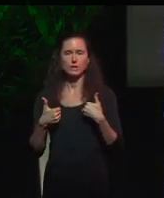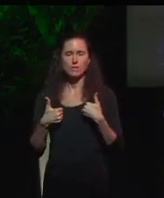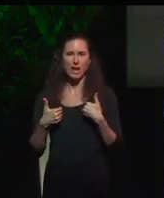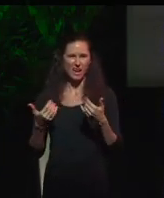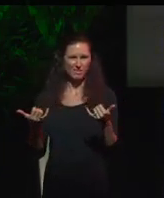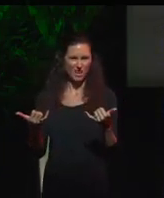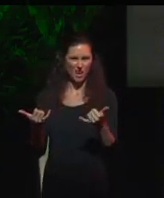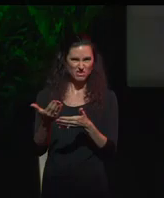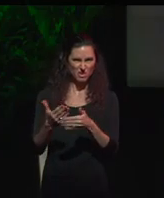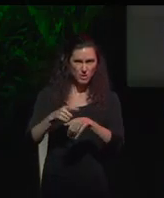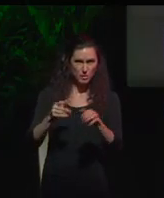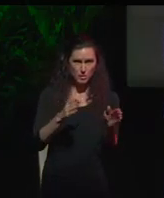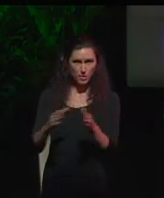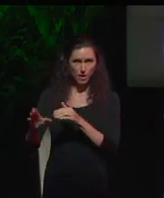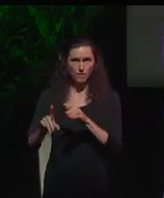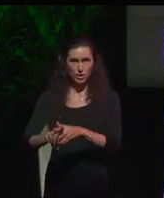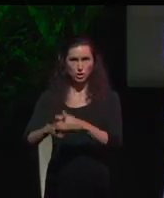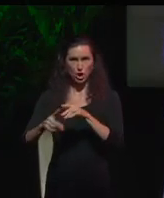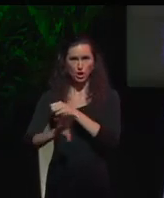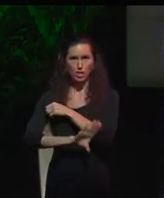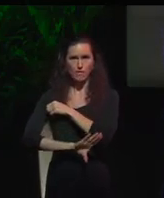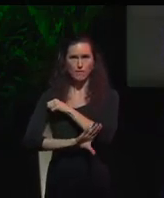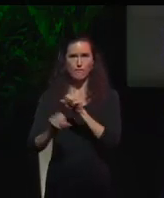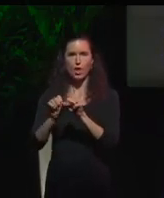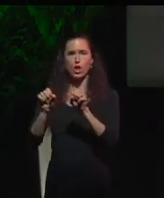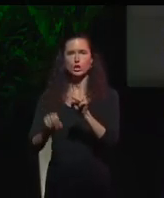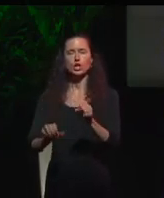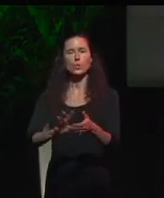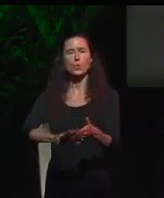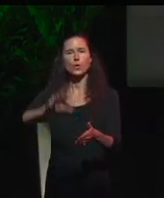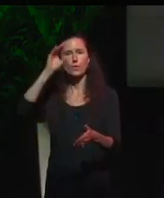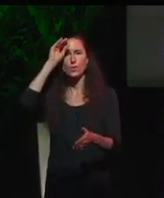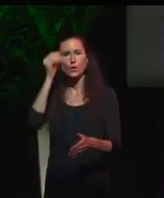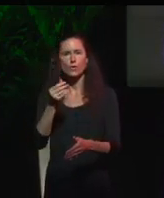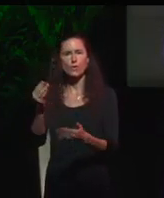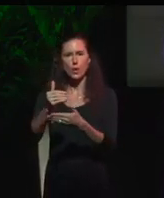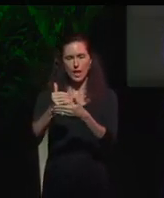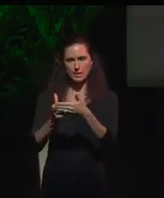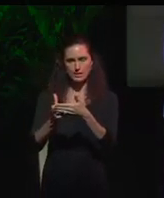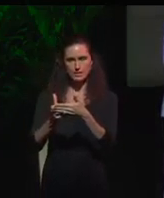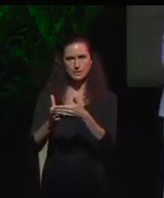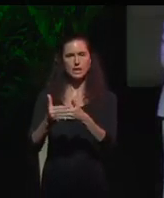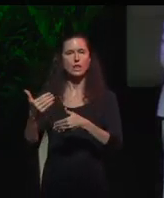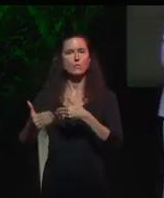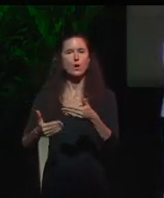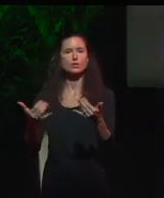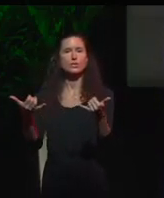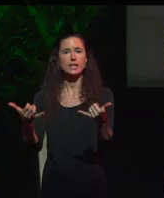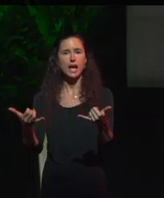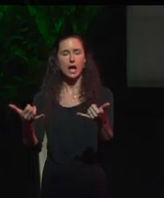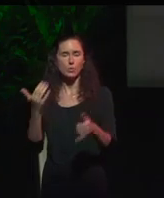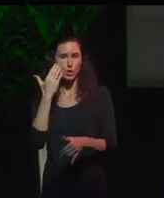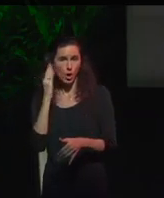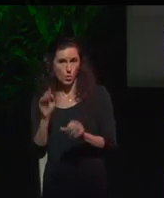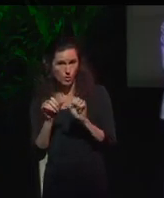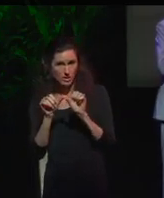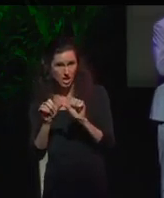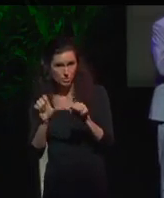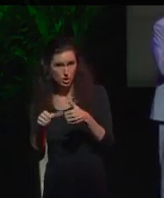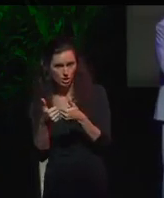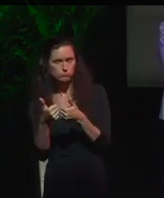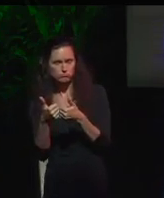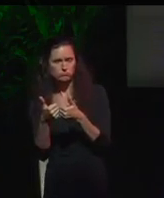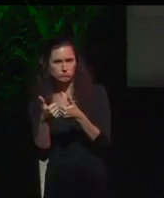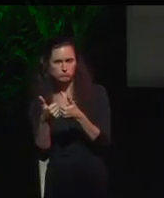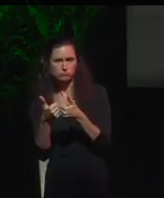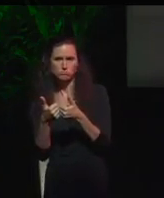fall term, and so I know we've learned some lessons in the process. With that, we know that we're going to continue to be challenged, but I know that